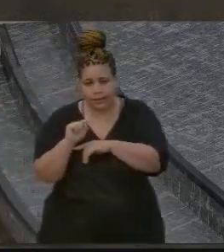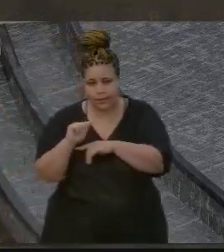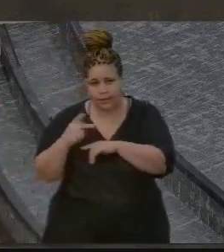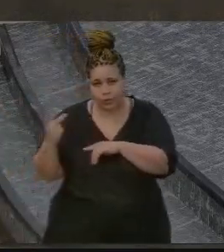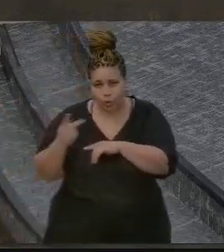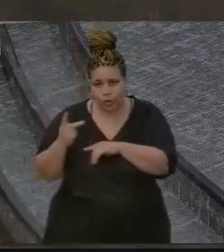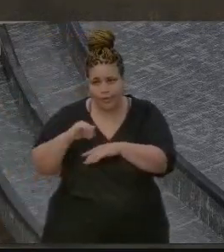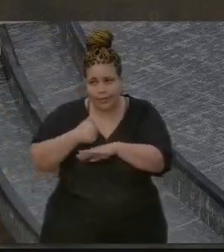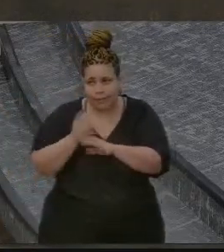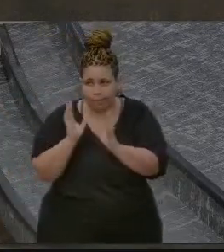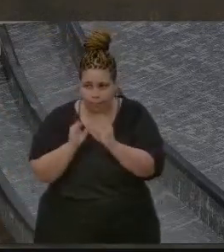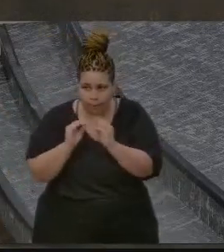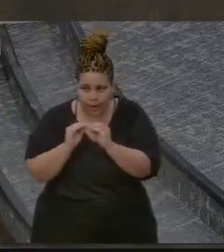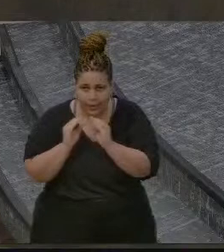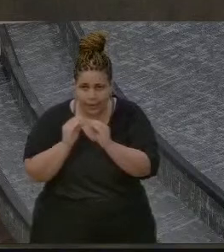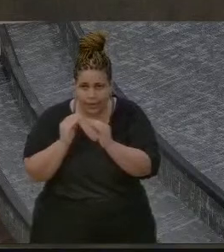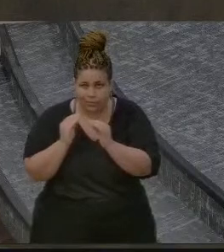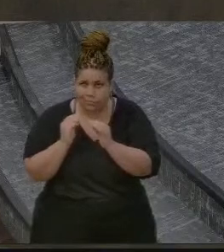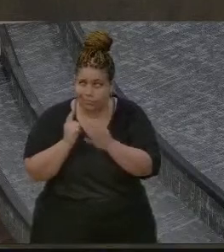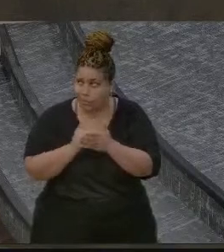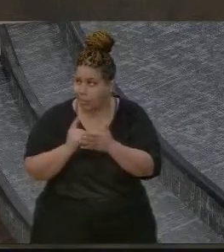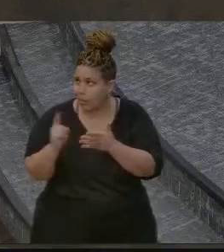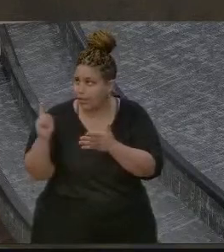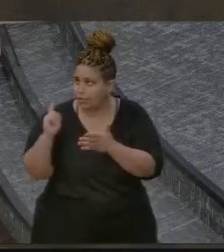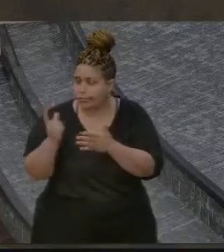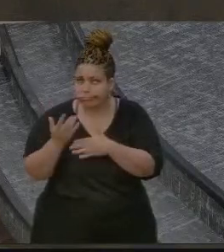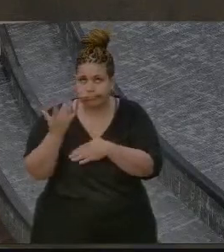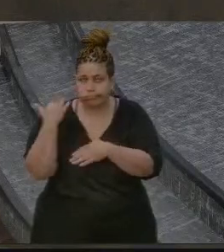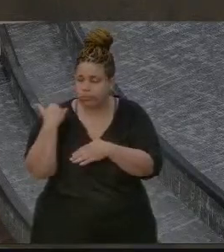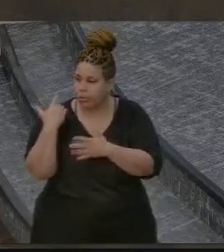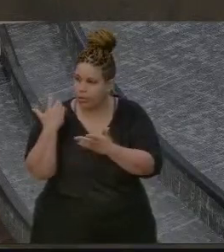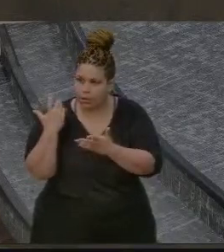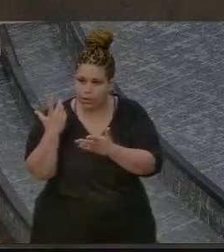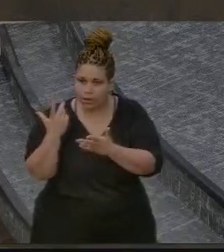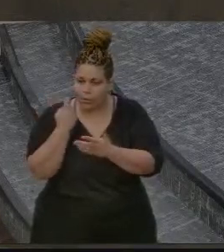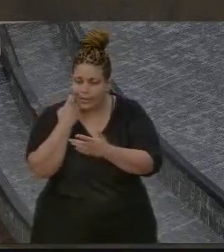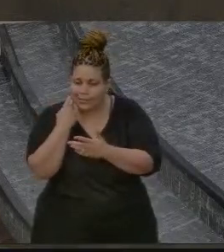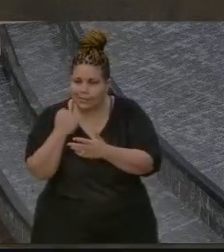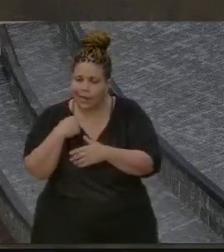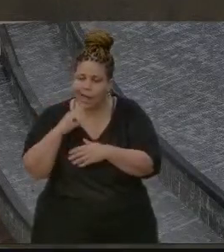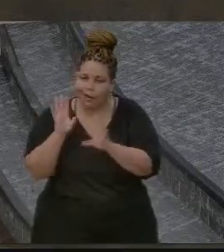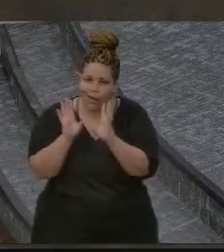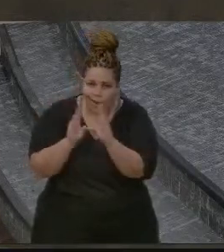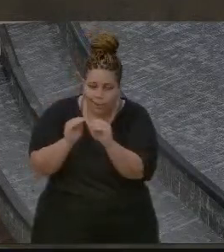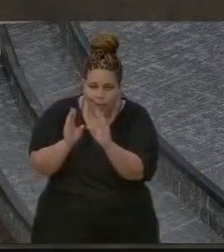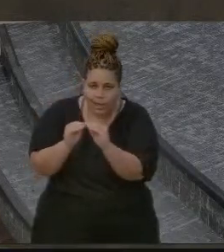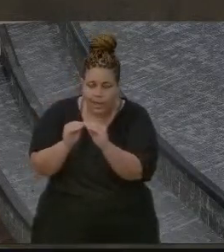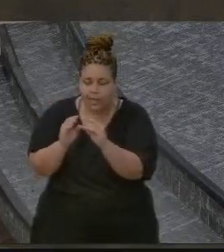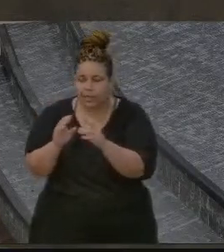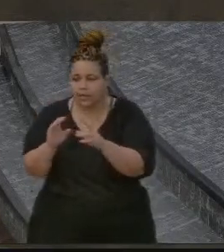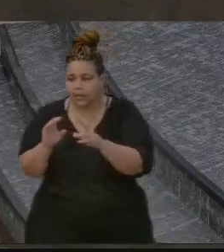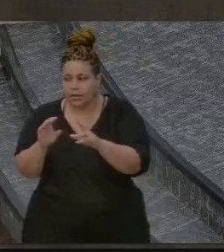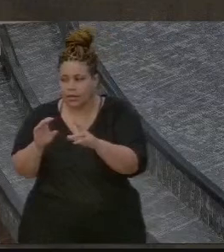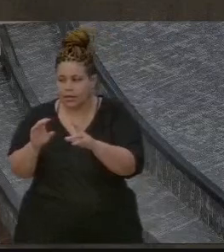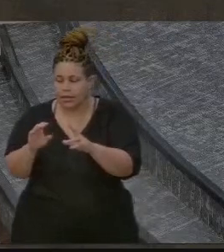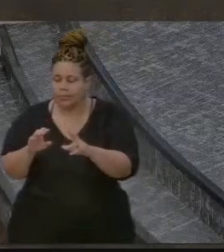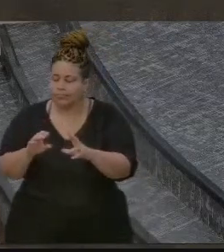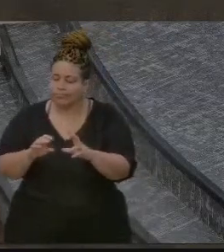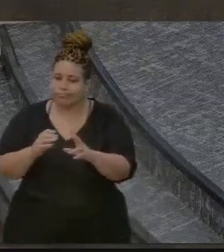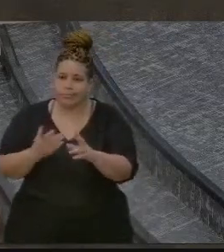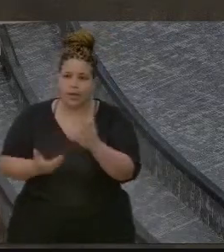meeting this week, last week, we meet a lot, but in one of our meetings recently was that even going